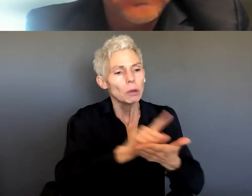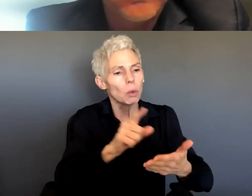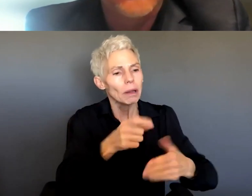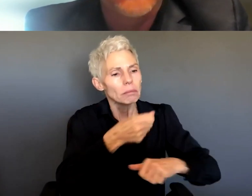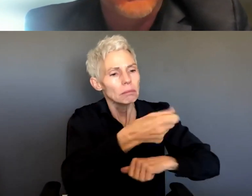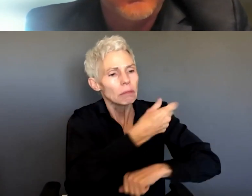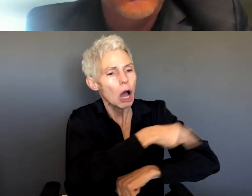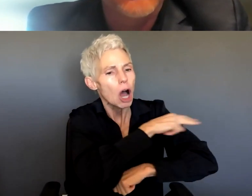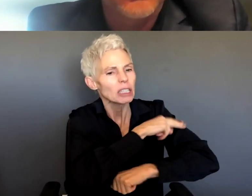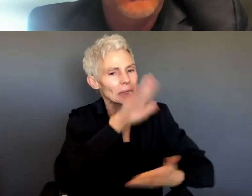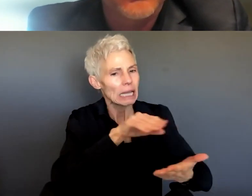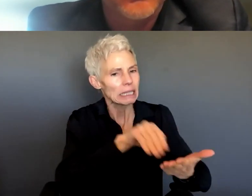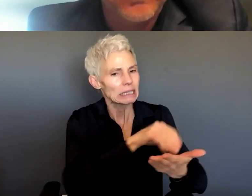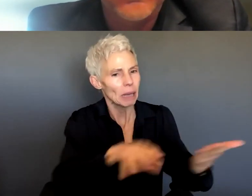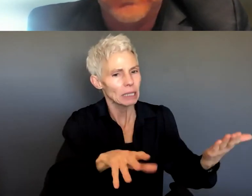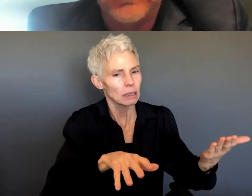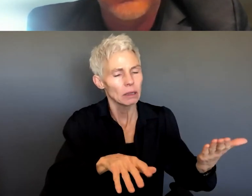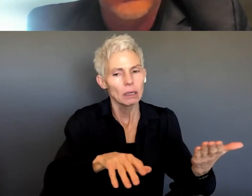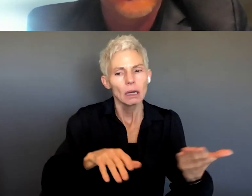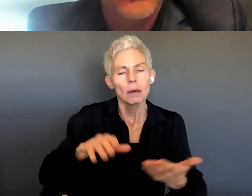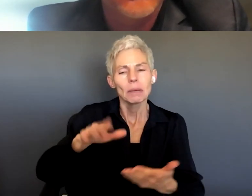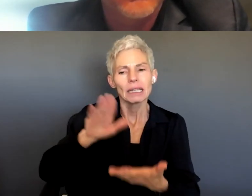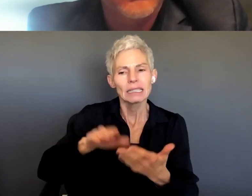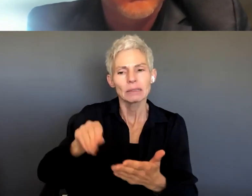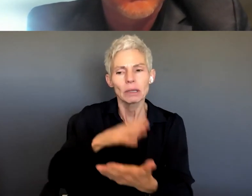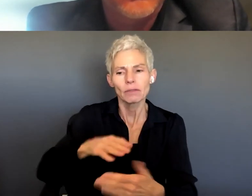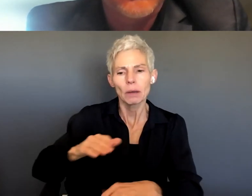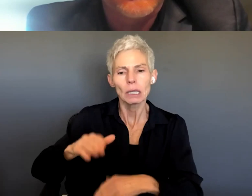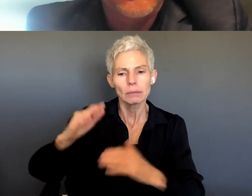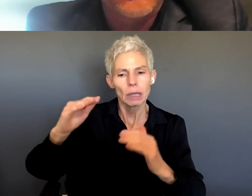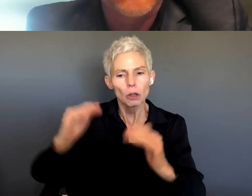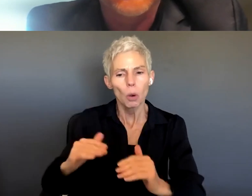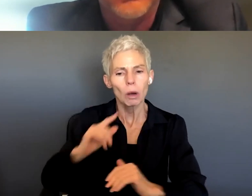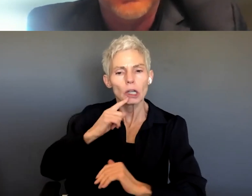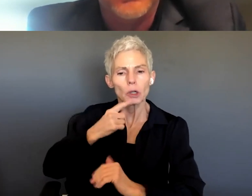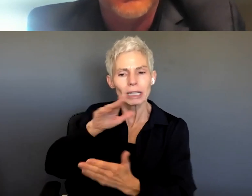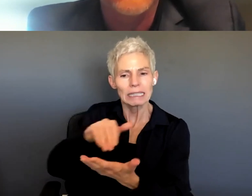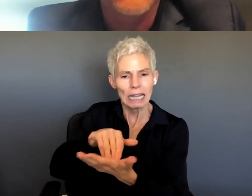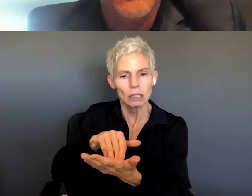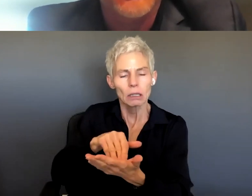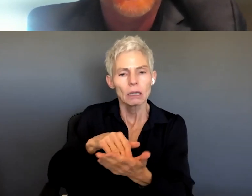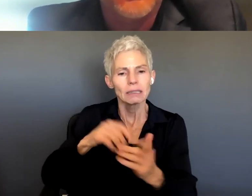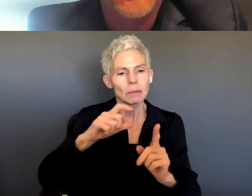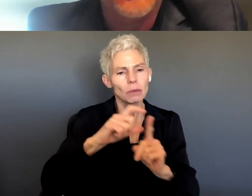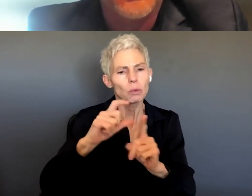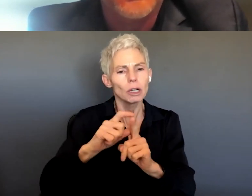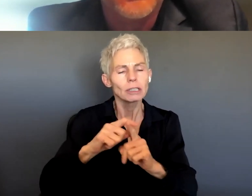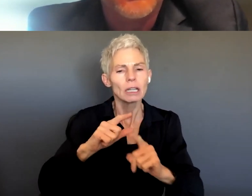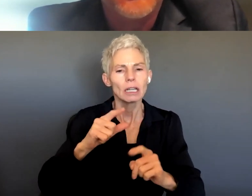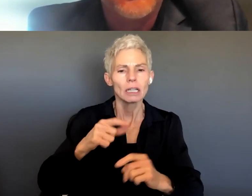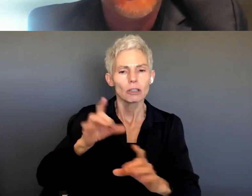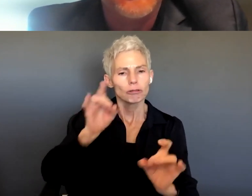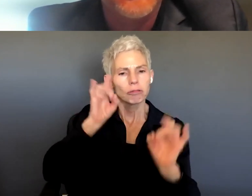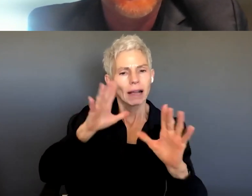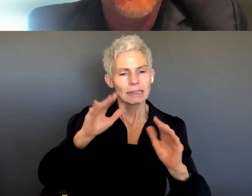more expensive than a lower acuity center. And for the longest time, we just had the words crisis stabilization unit to encompass all